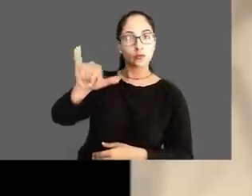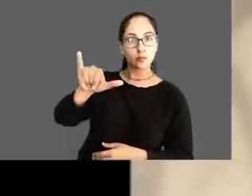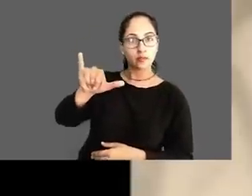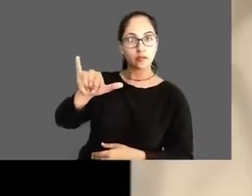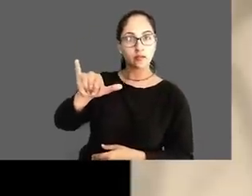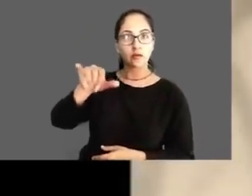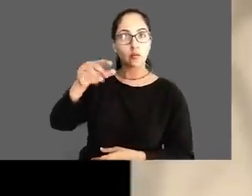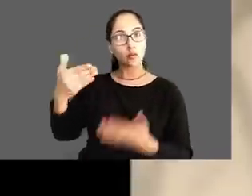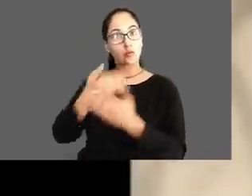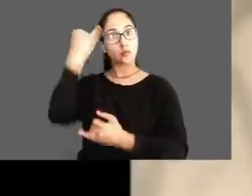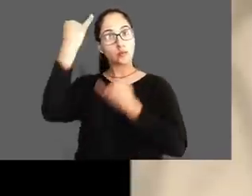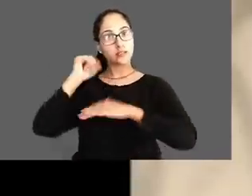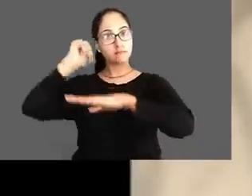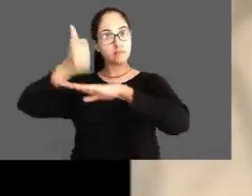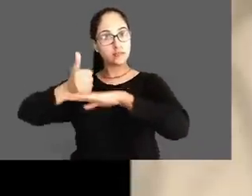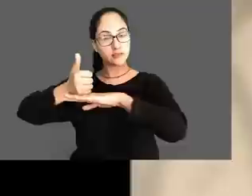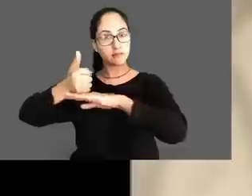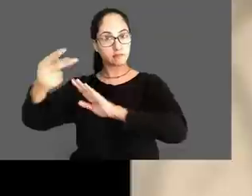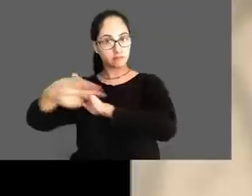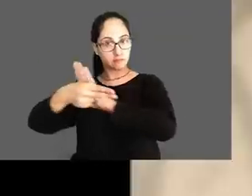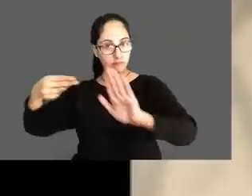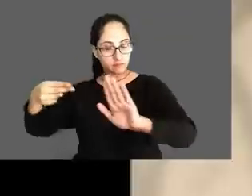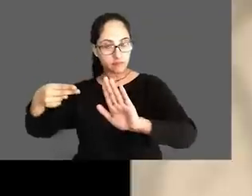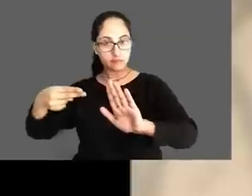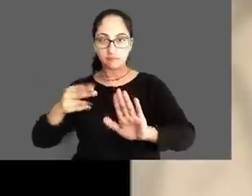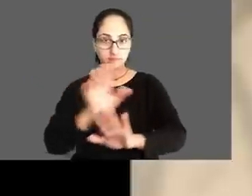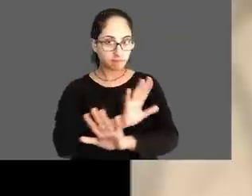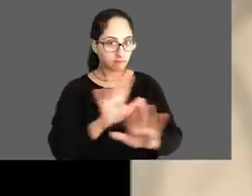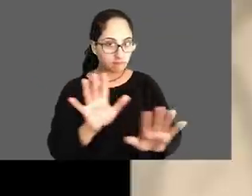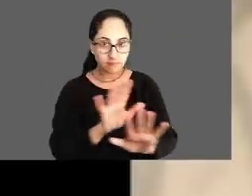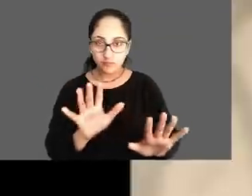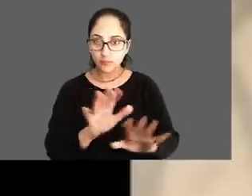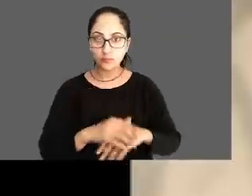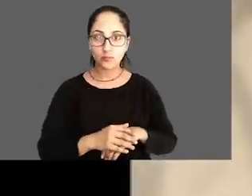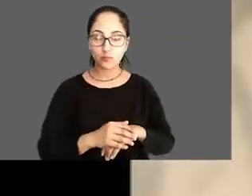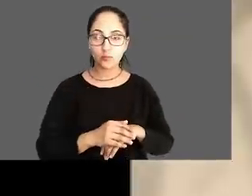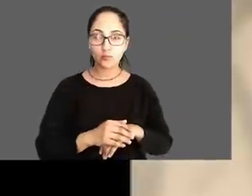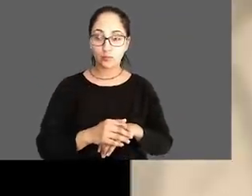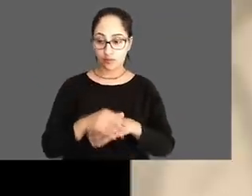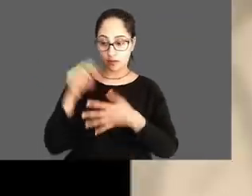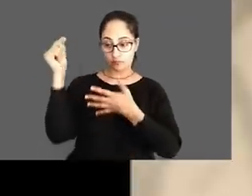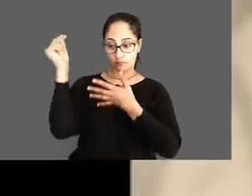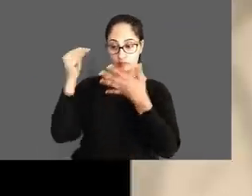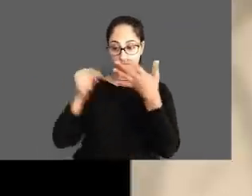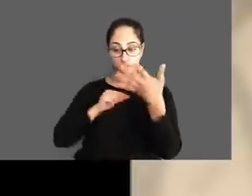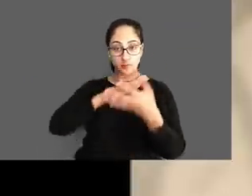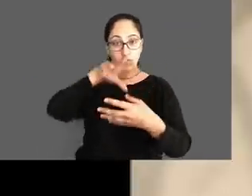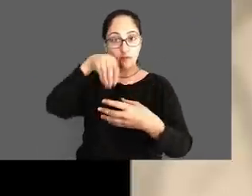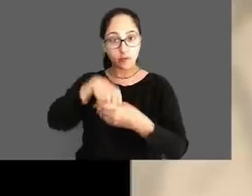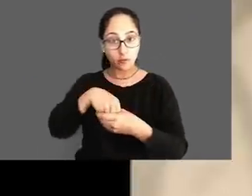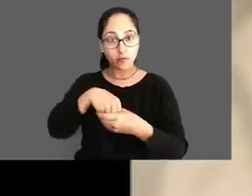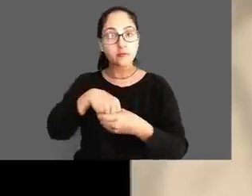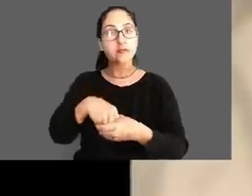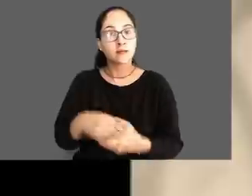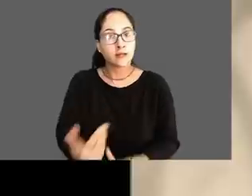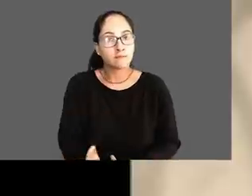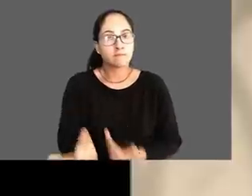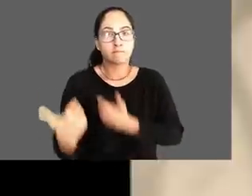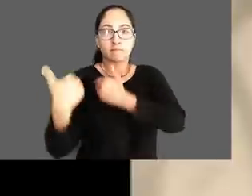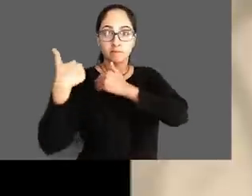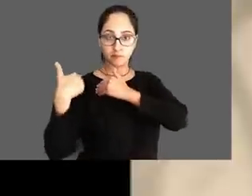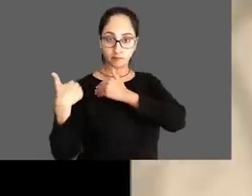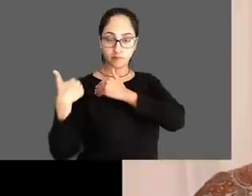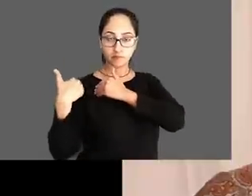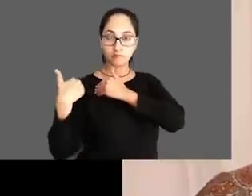What is not understood is that this work is for us a part of our institutional